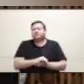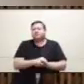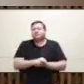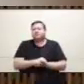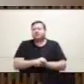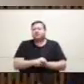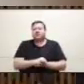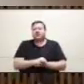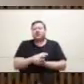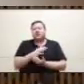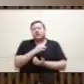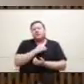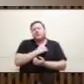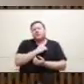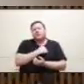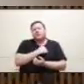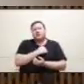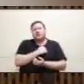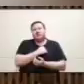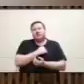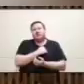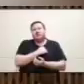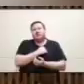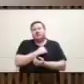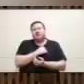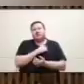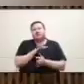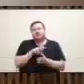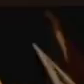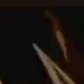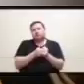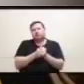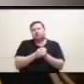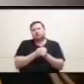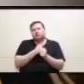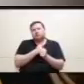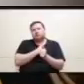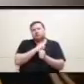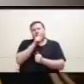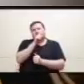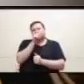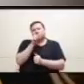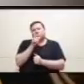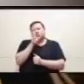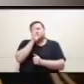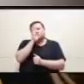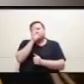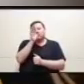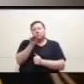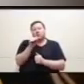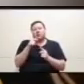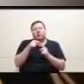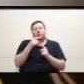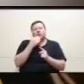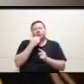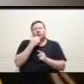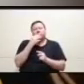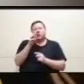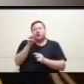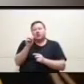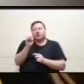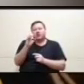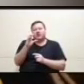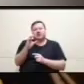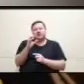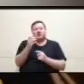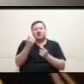Chairperson, mine is following up on my question that I've asked to the MEC of Finance around